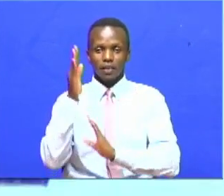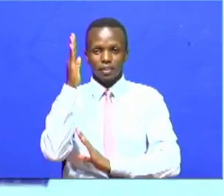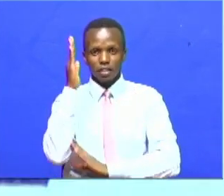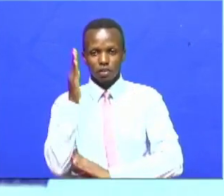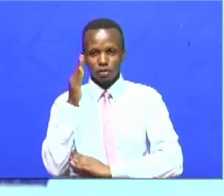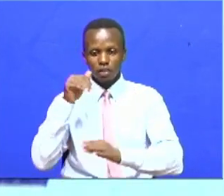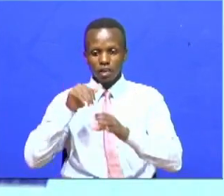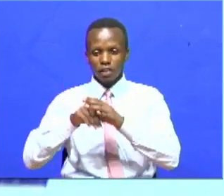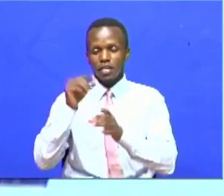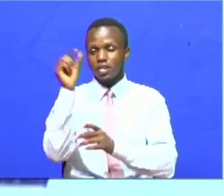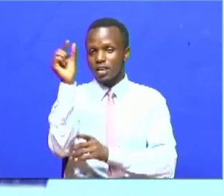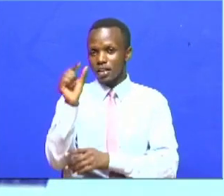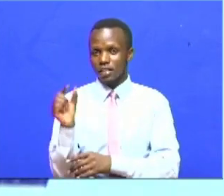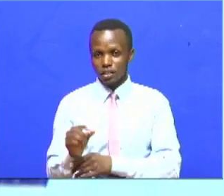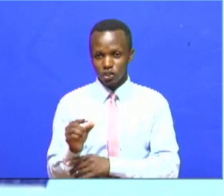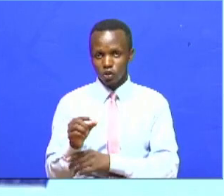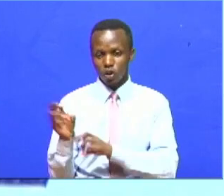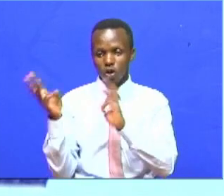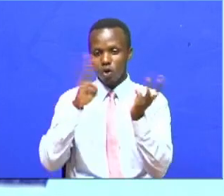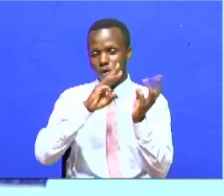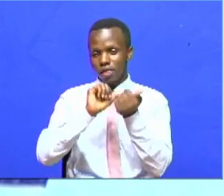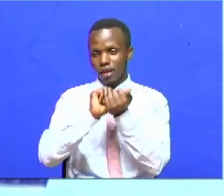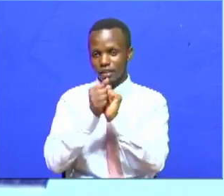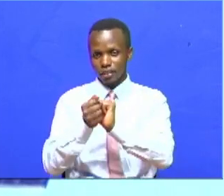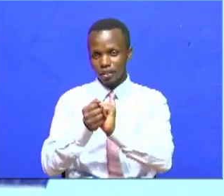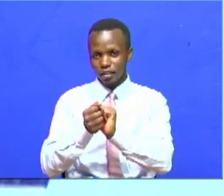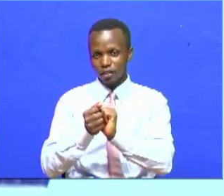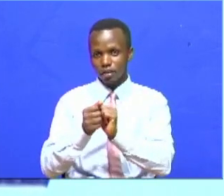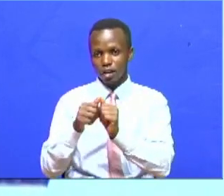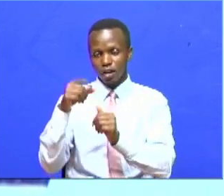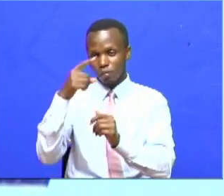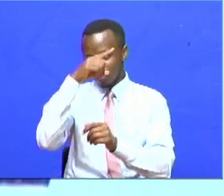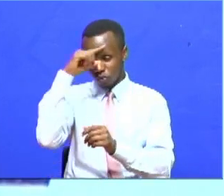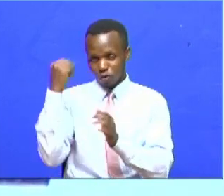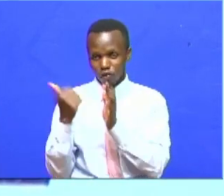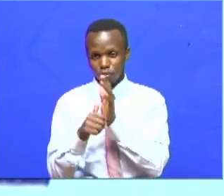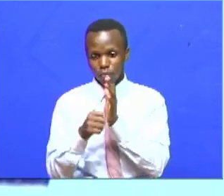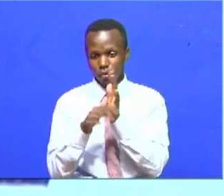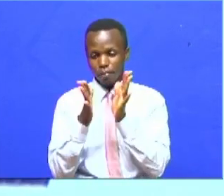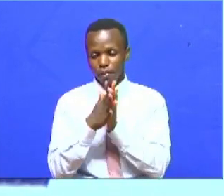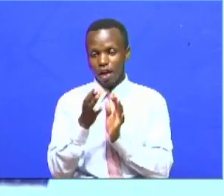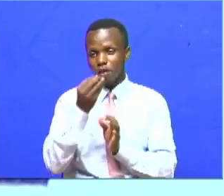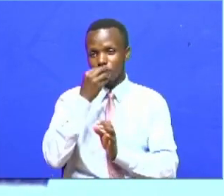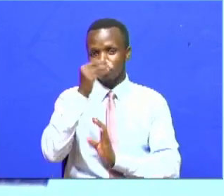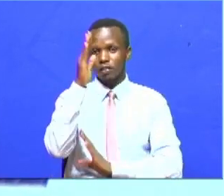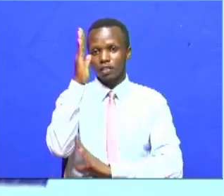in the region, climate change-induced crisis, and food security.